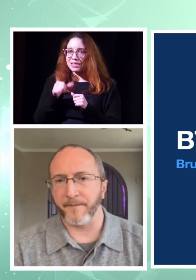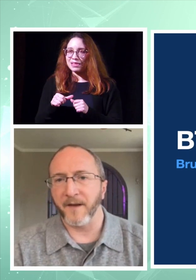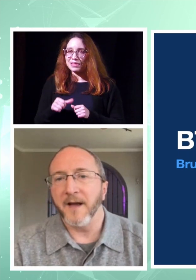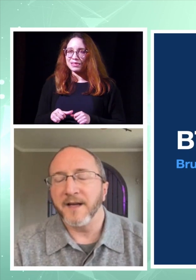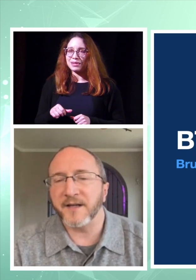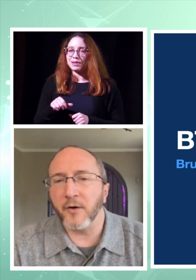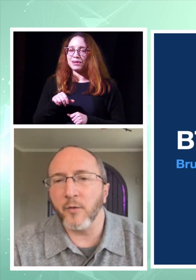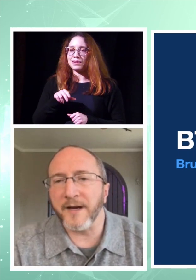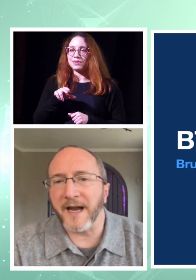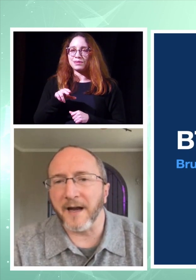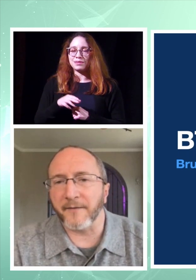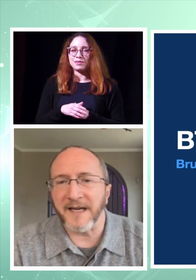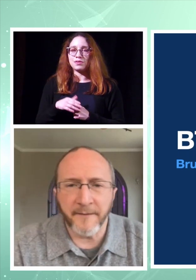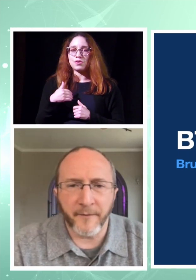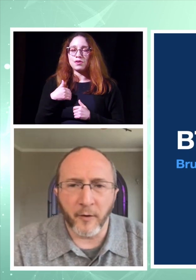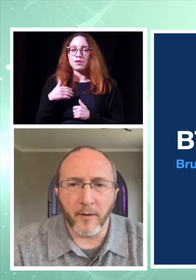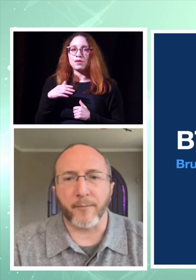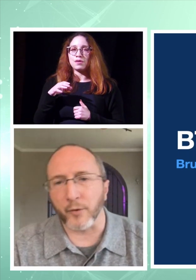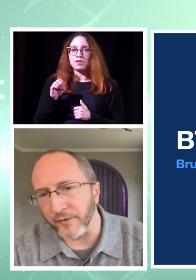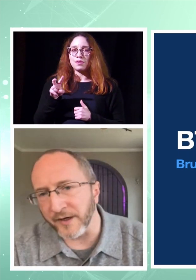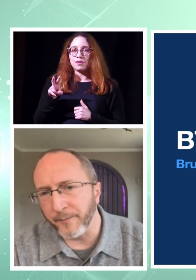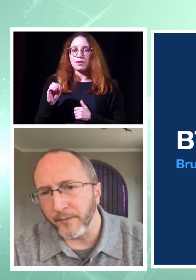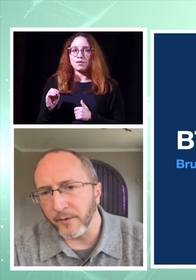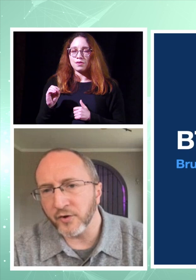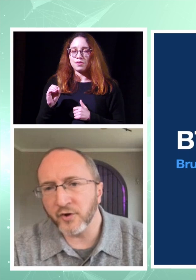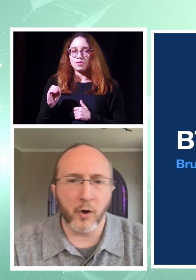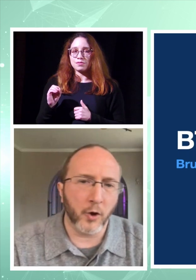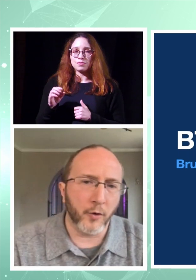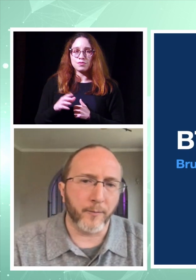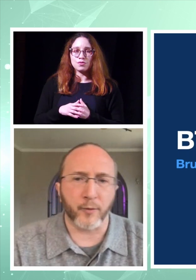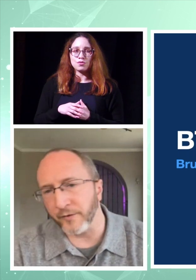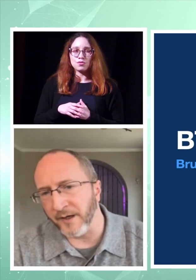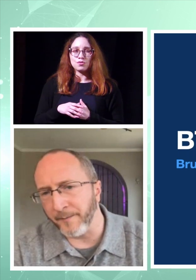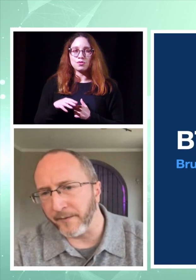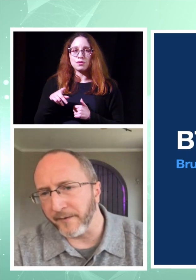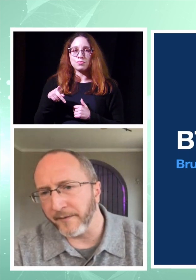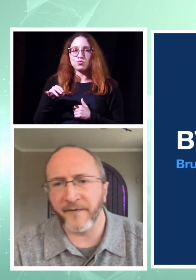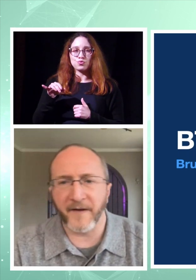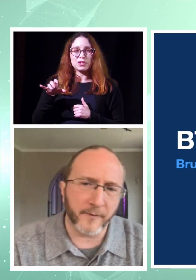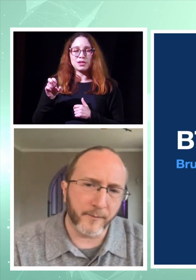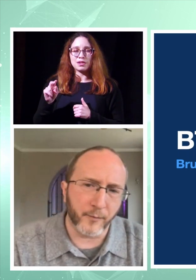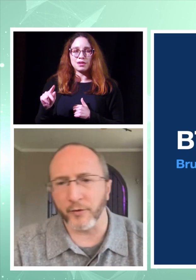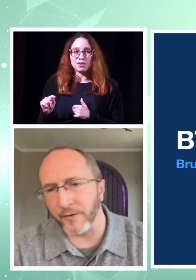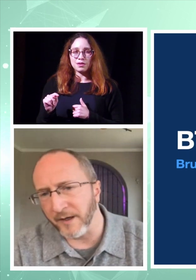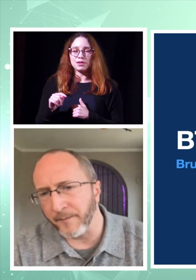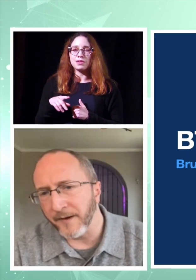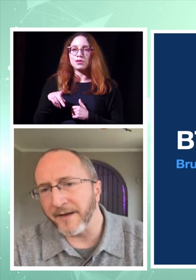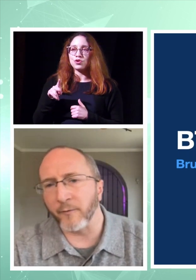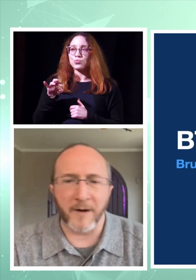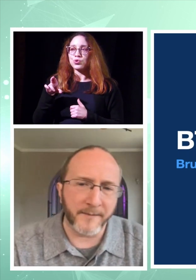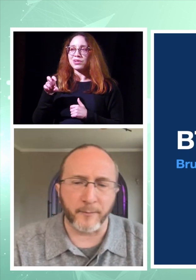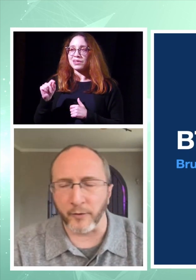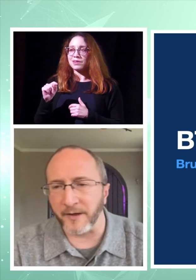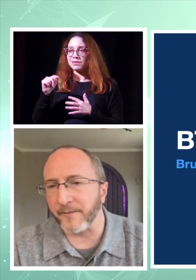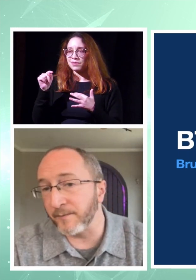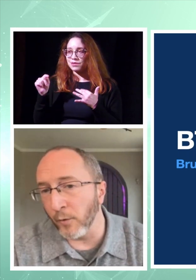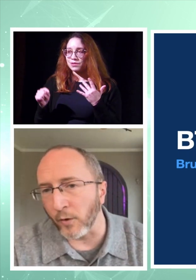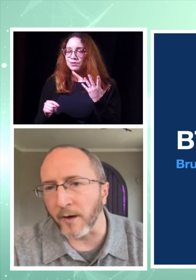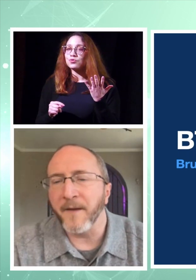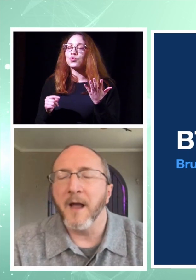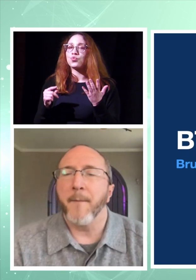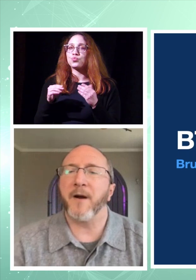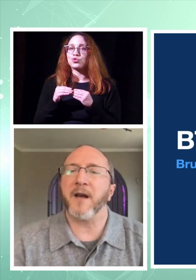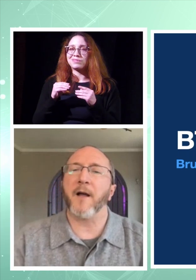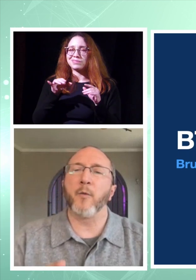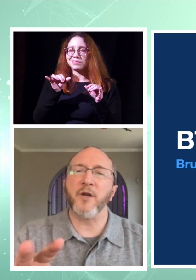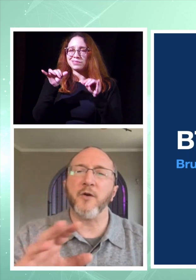brutinib. So we have evobrutinib, tolobrutinib, fenobrutinib, and remibrutinib. There's